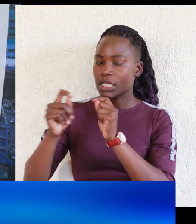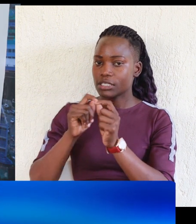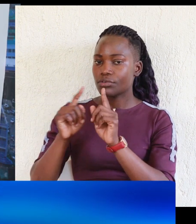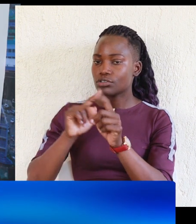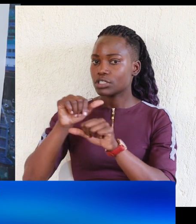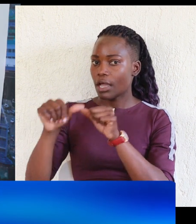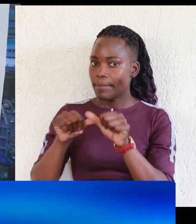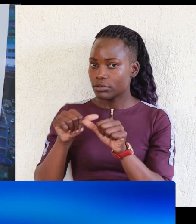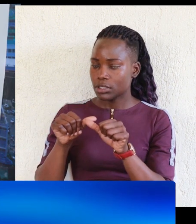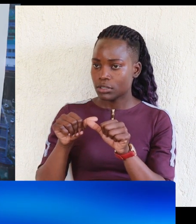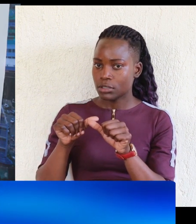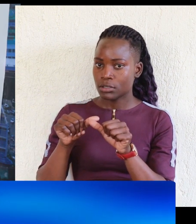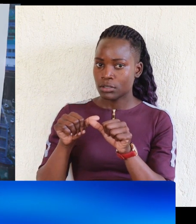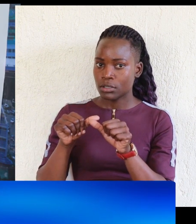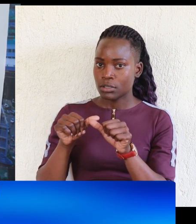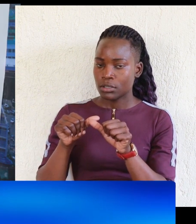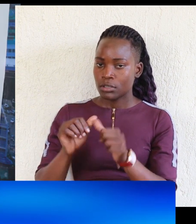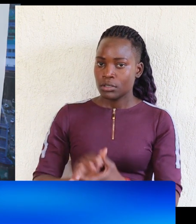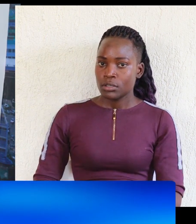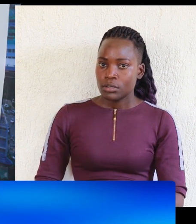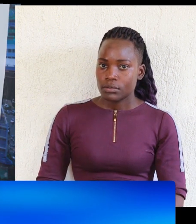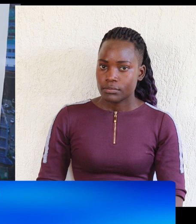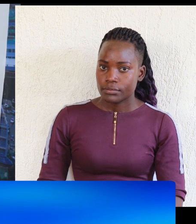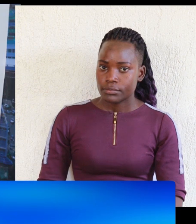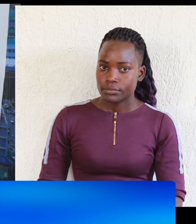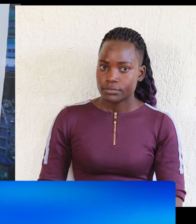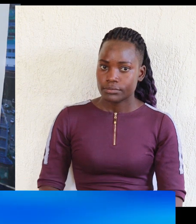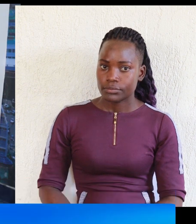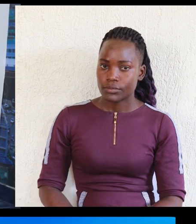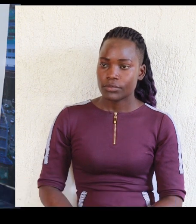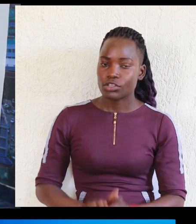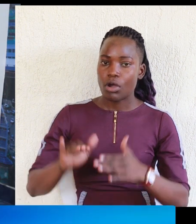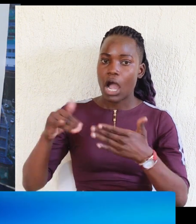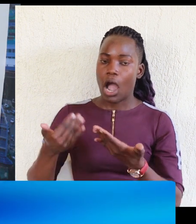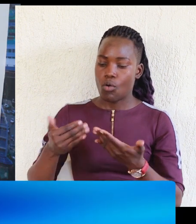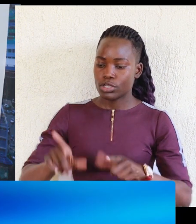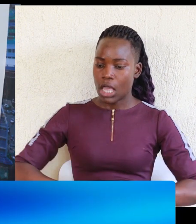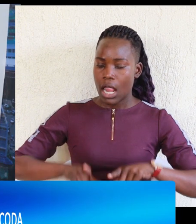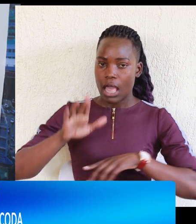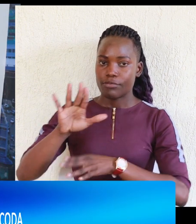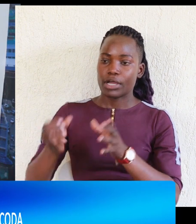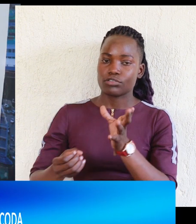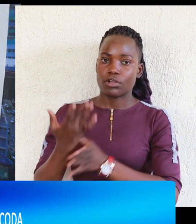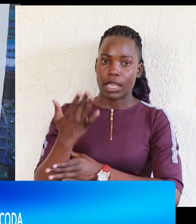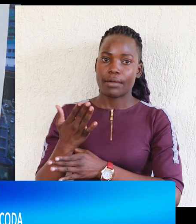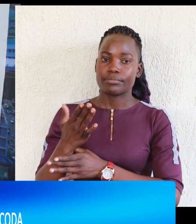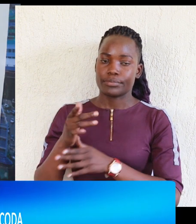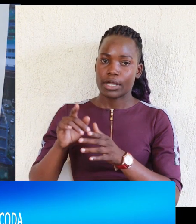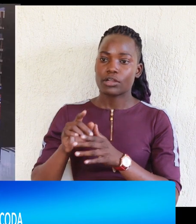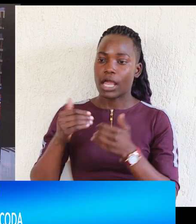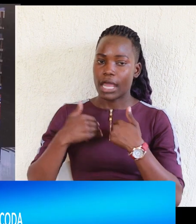about you having parents who are deaf. Yes. How was the situation of you growing up as well? Maybe giving an example of you now.